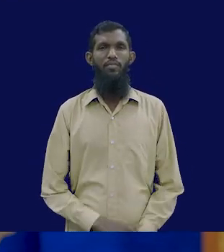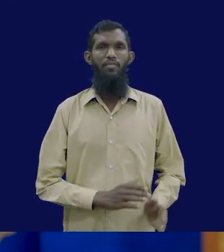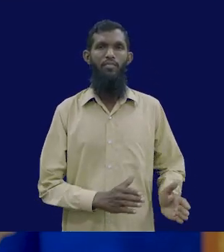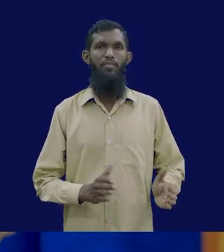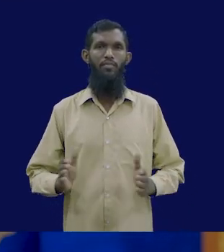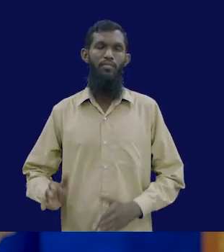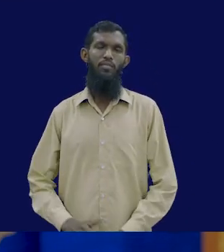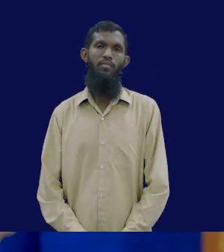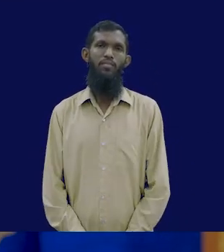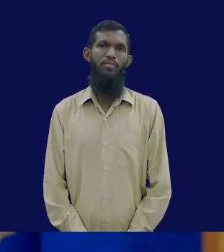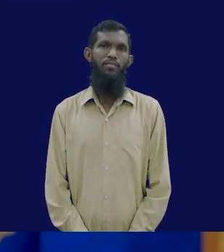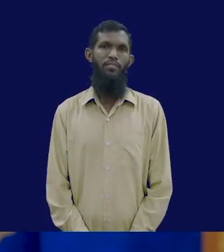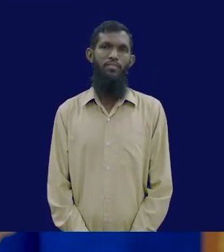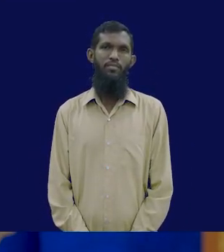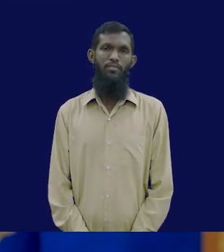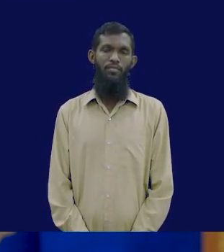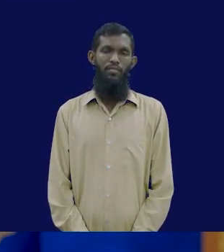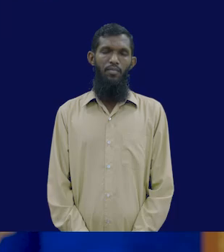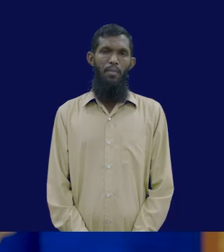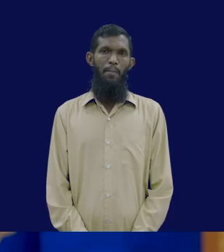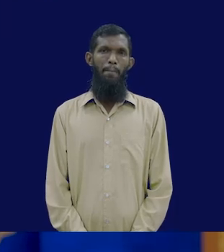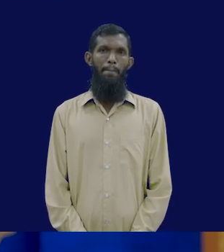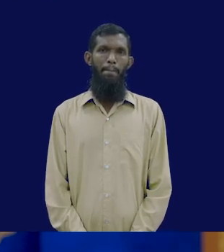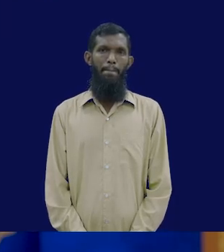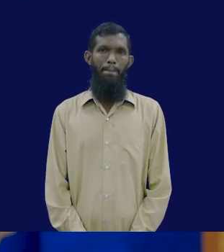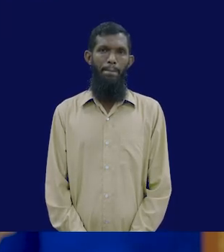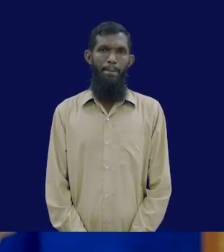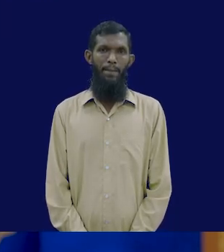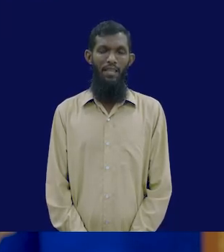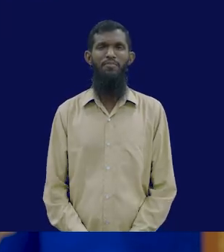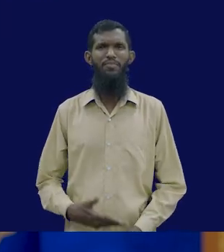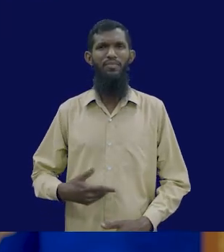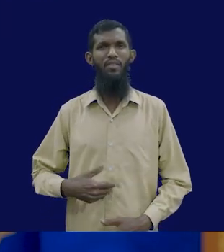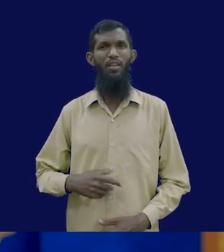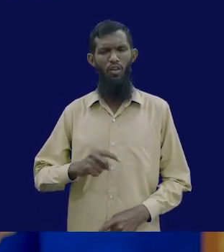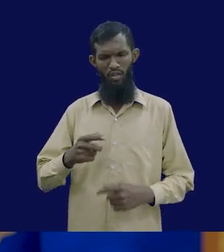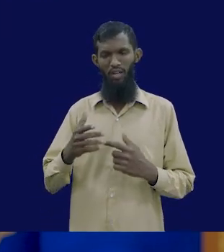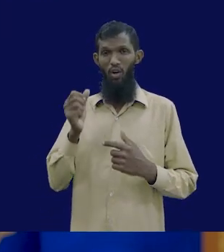Now, let's look into the etiquettes of fasting.